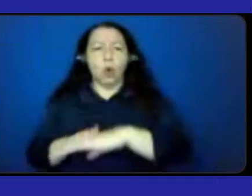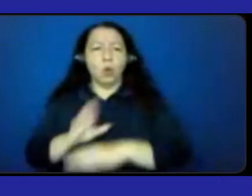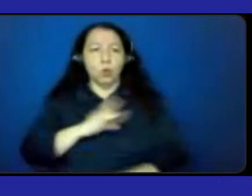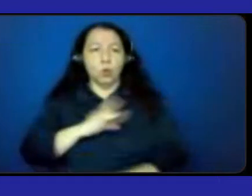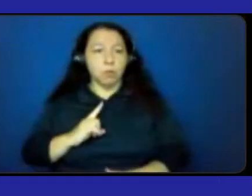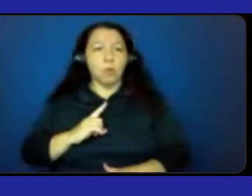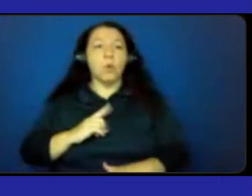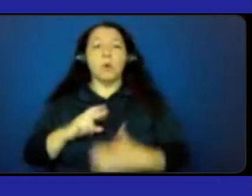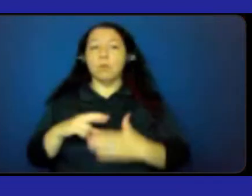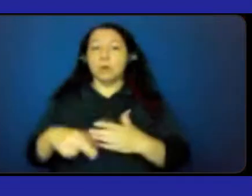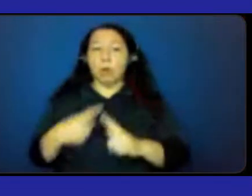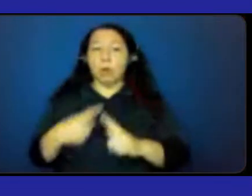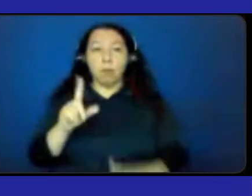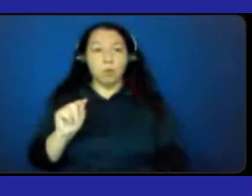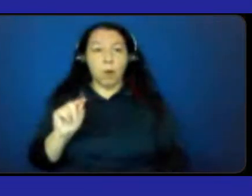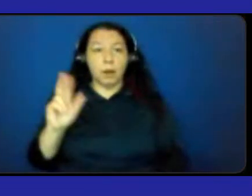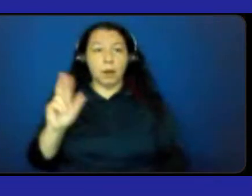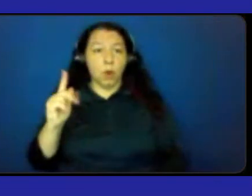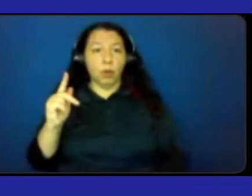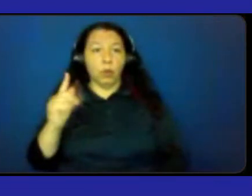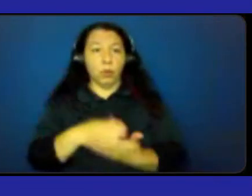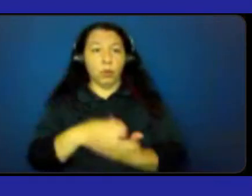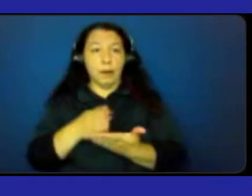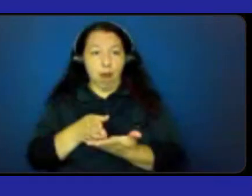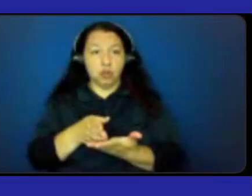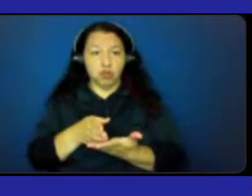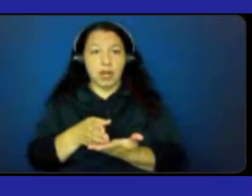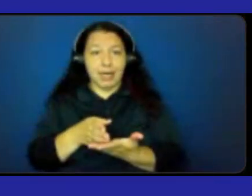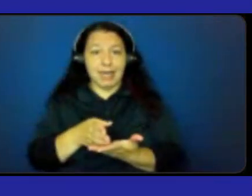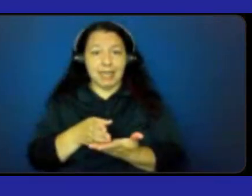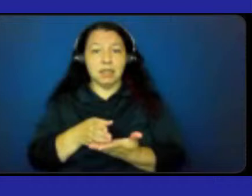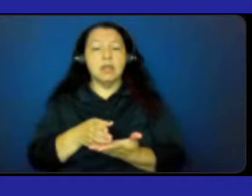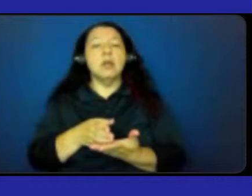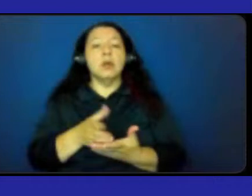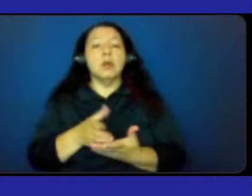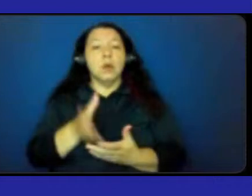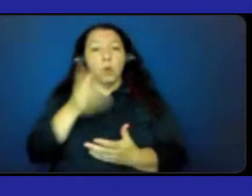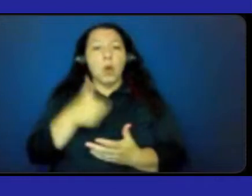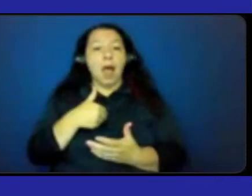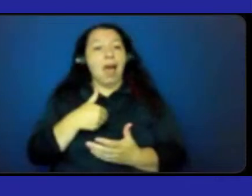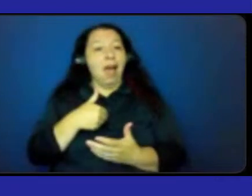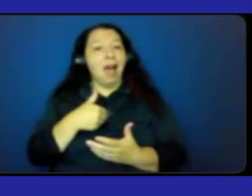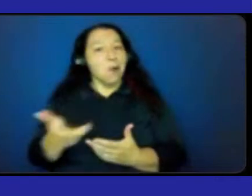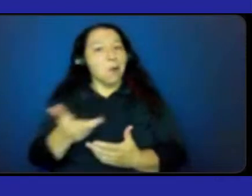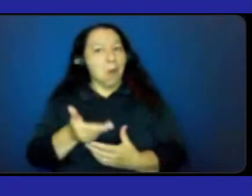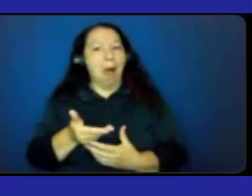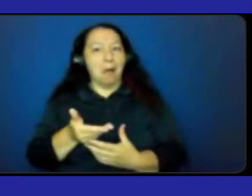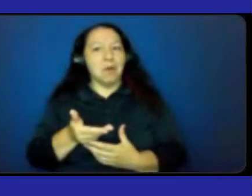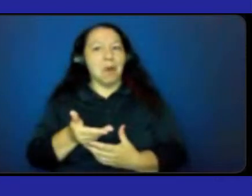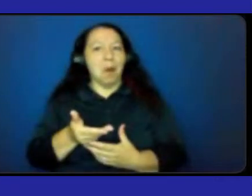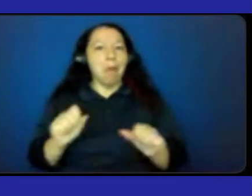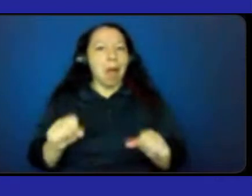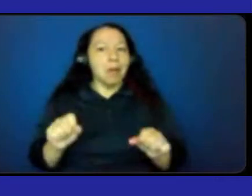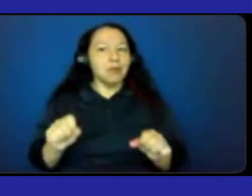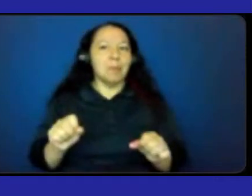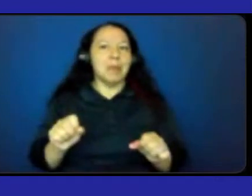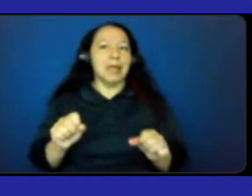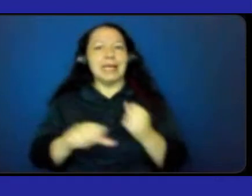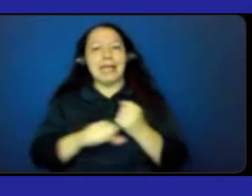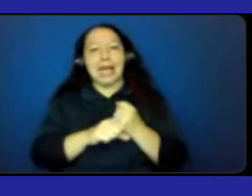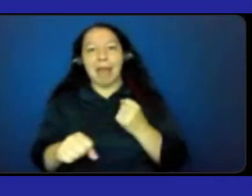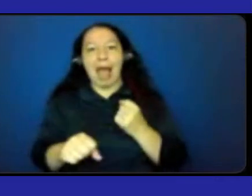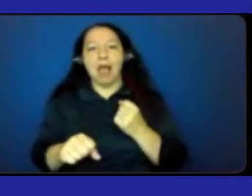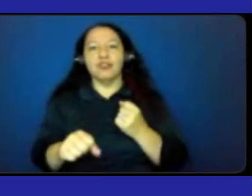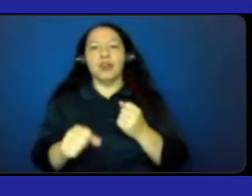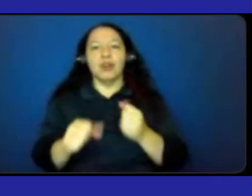of the 2023 budget, there is welcome eligibility expansions across several lines, including Medicaid,